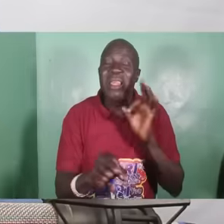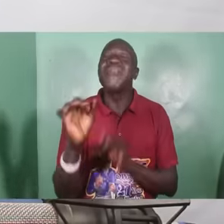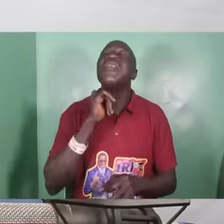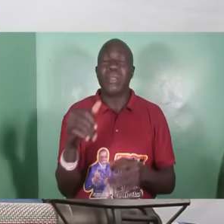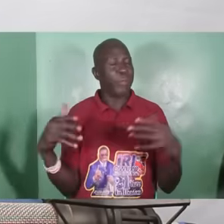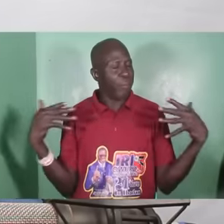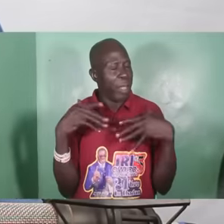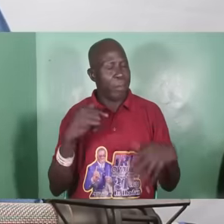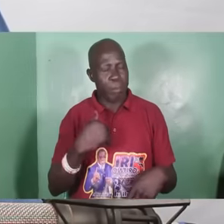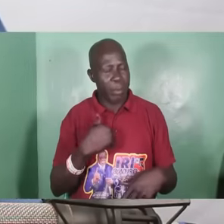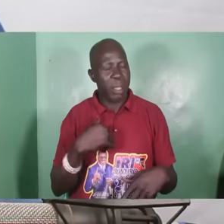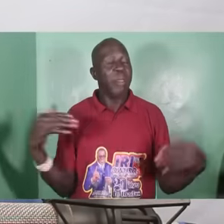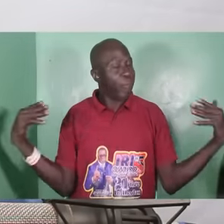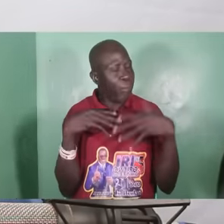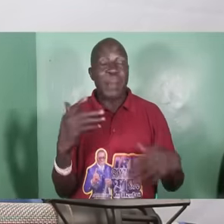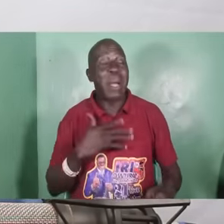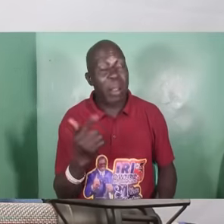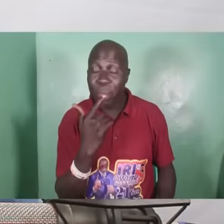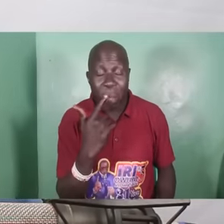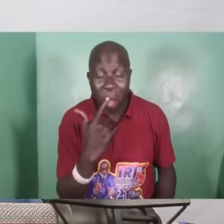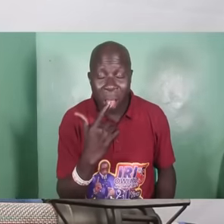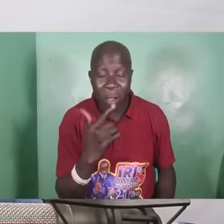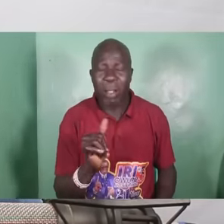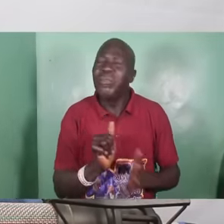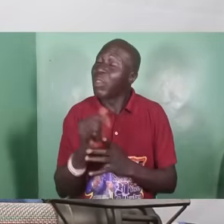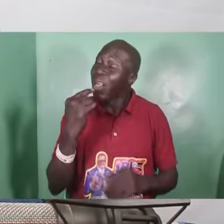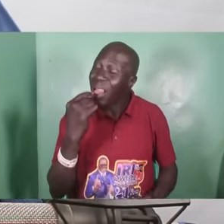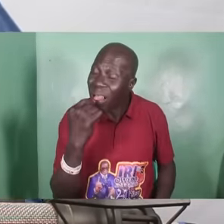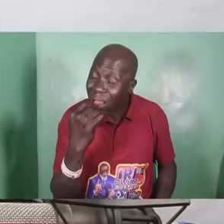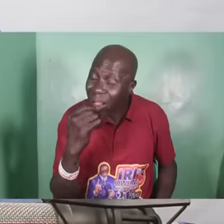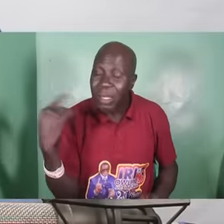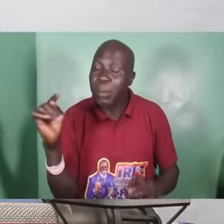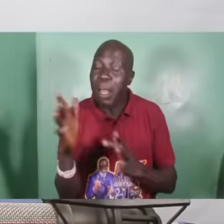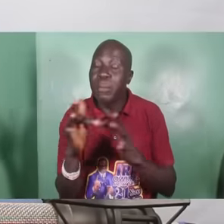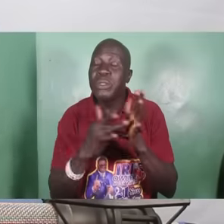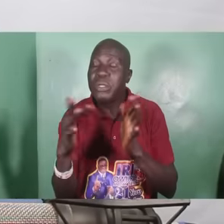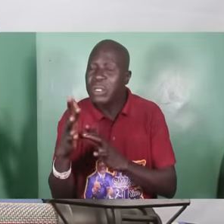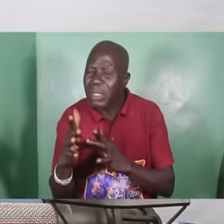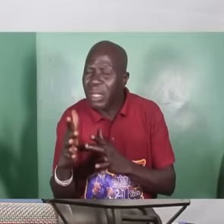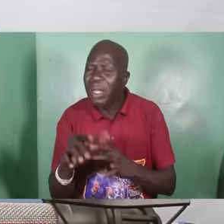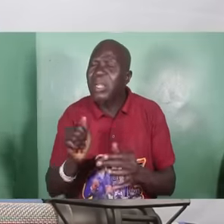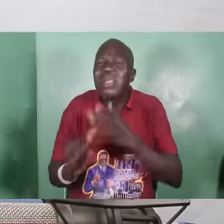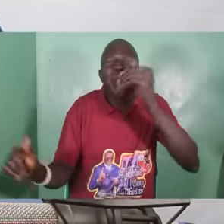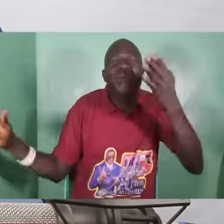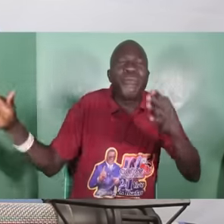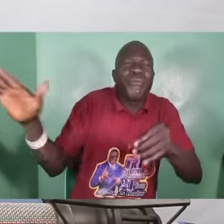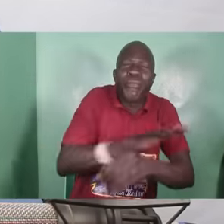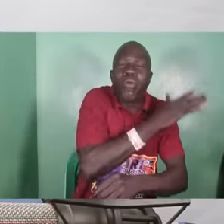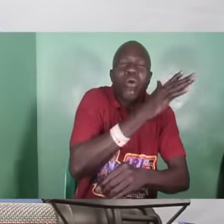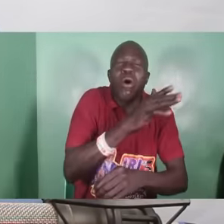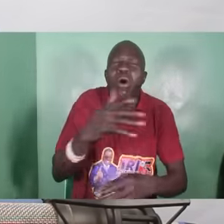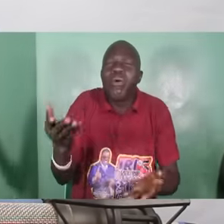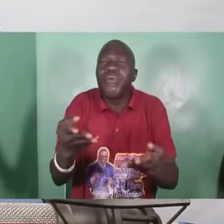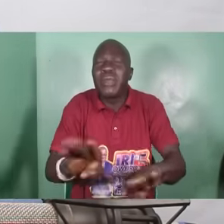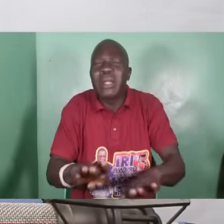Bellumi. You are not afraid of Bellumi. Fear my tongue. Ah, ah. The Bible says, it's full of life